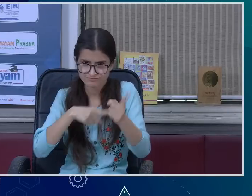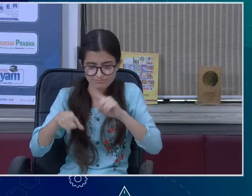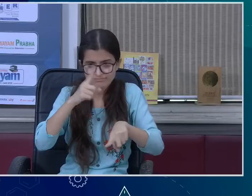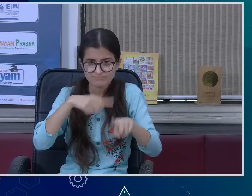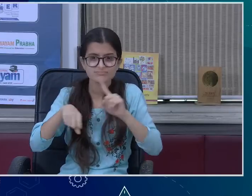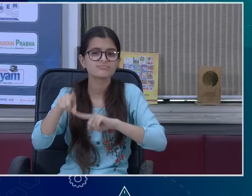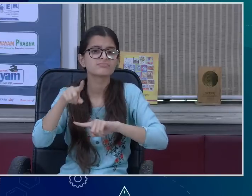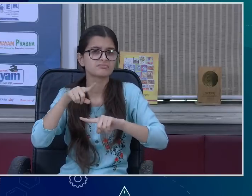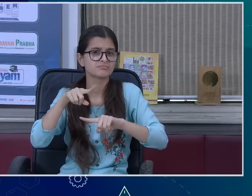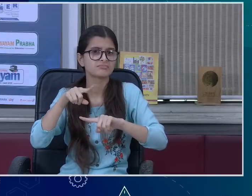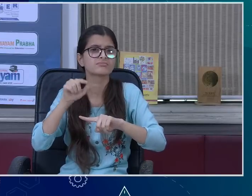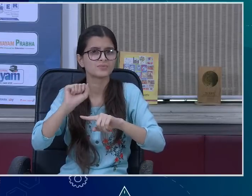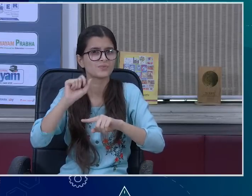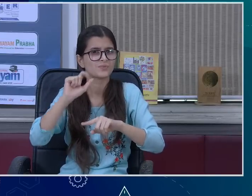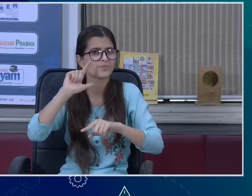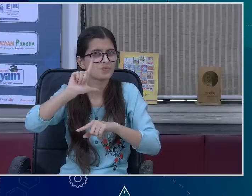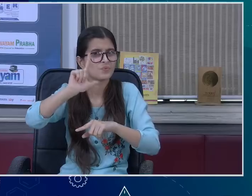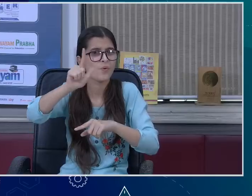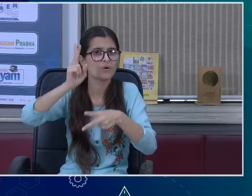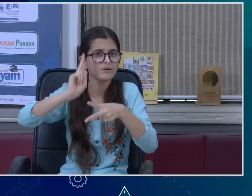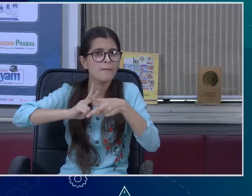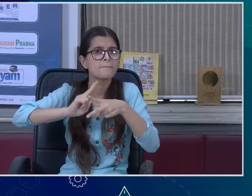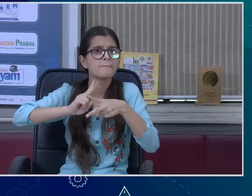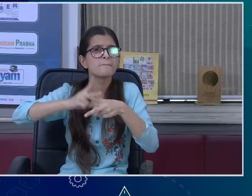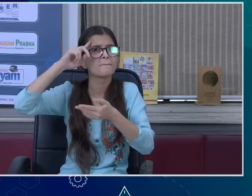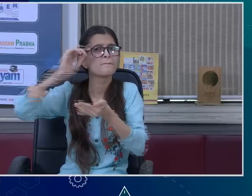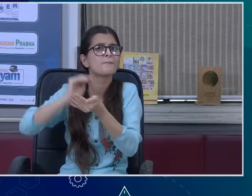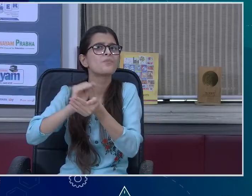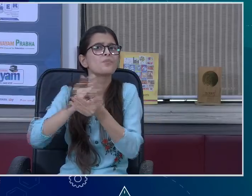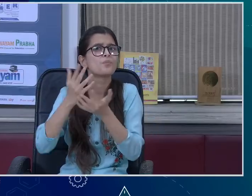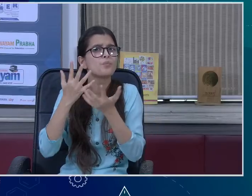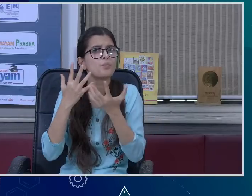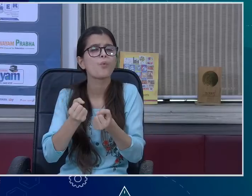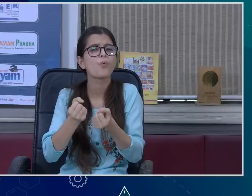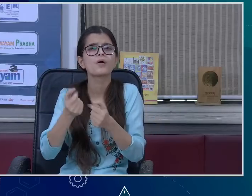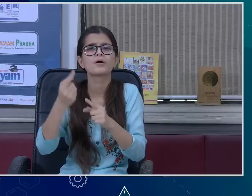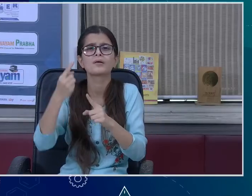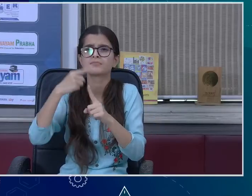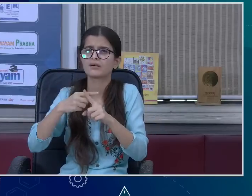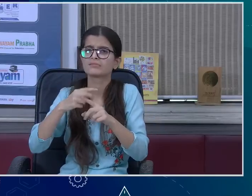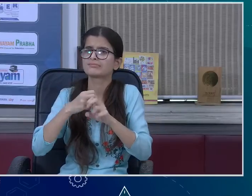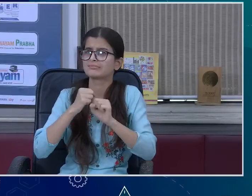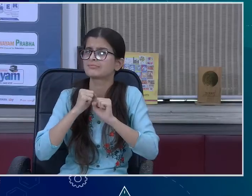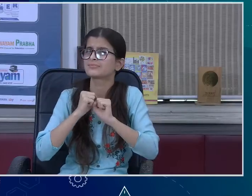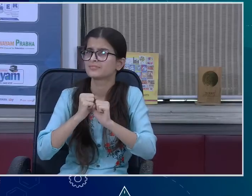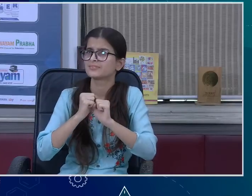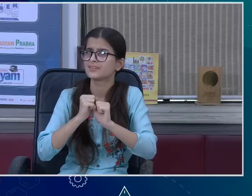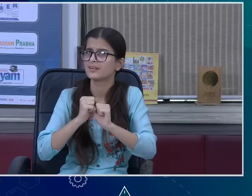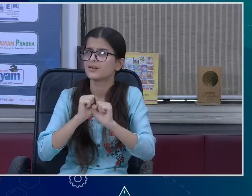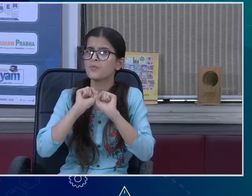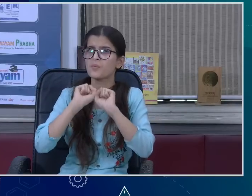to the long term. So they have difficulty in the first stage itself. So